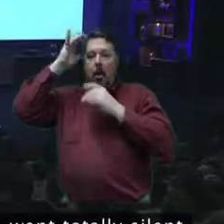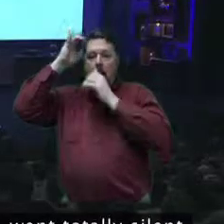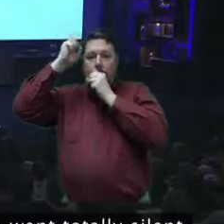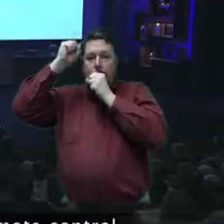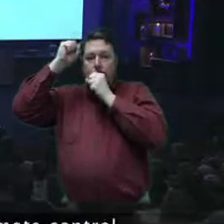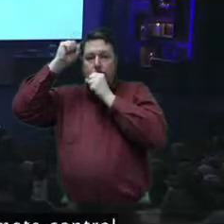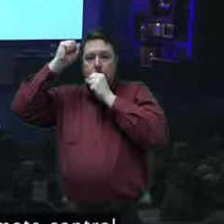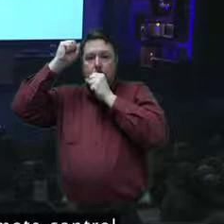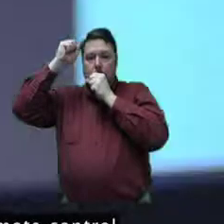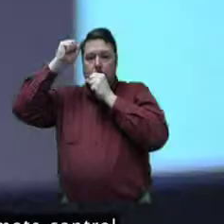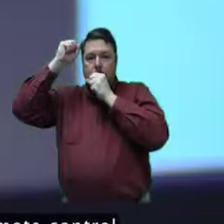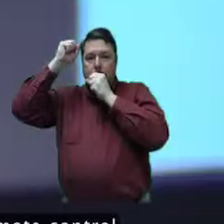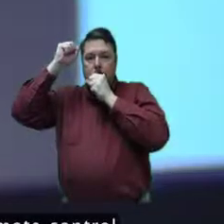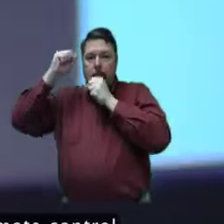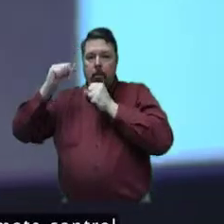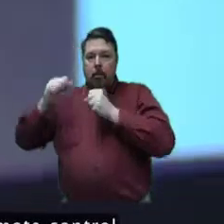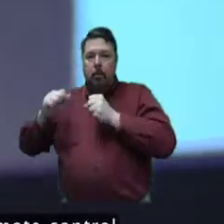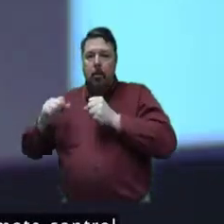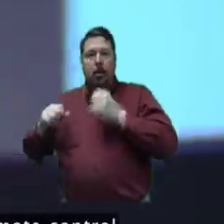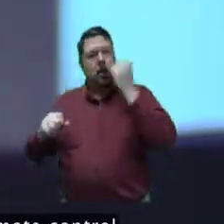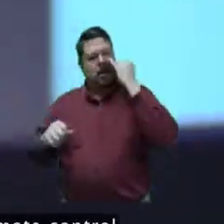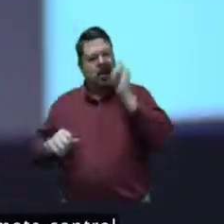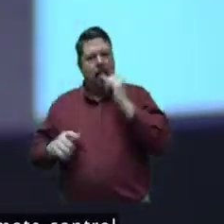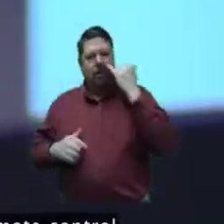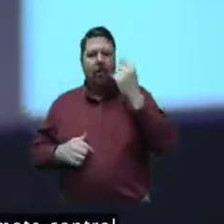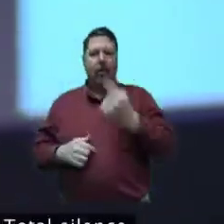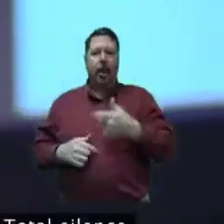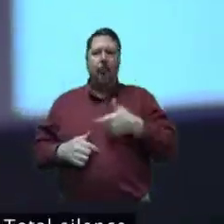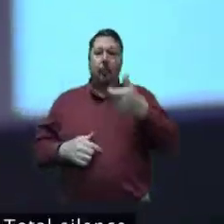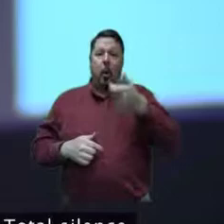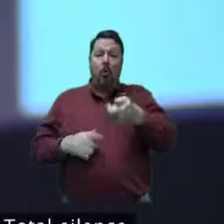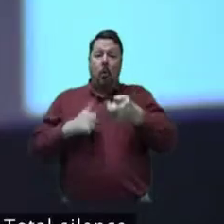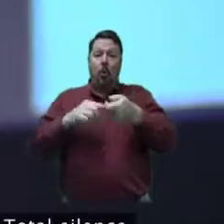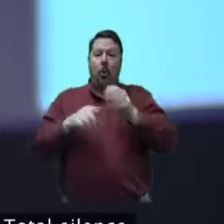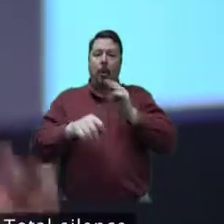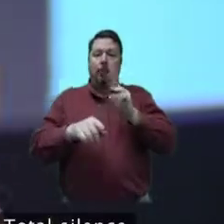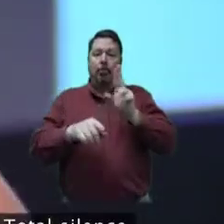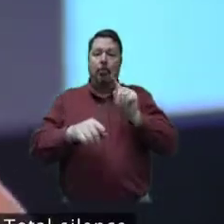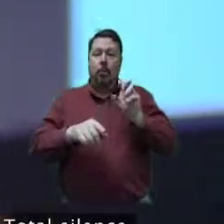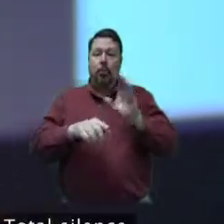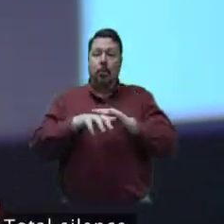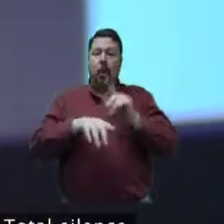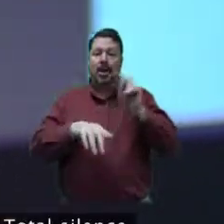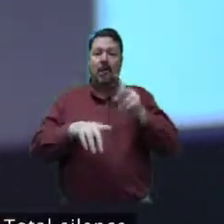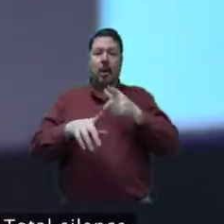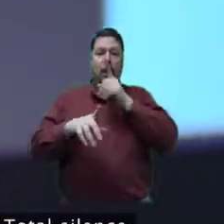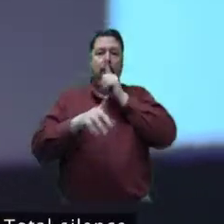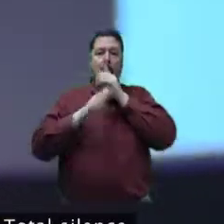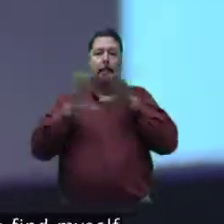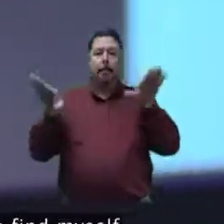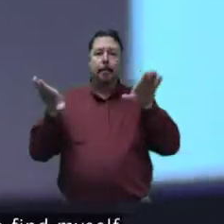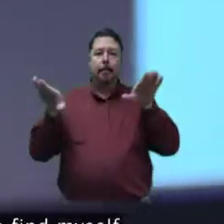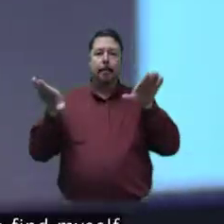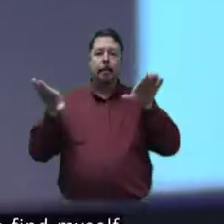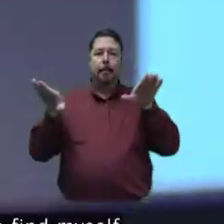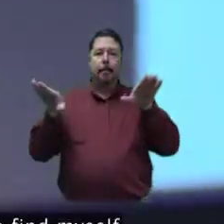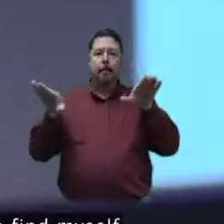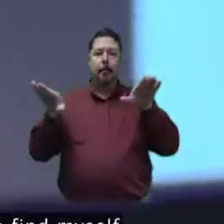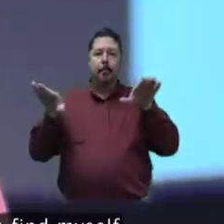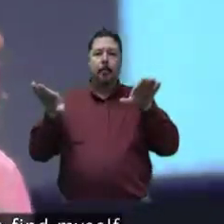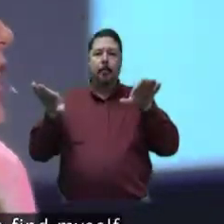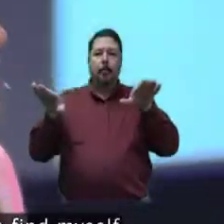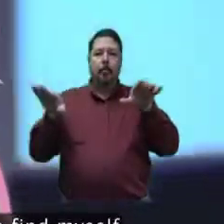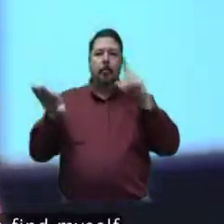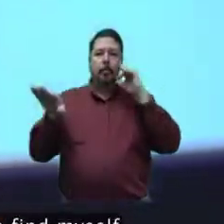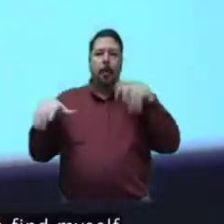totally silent. Just like someone took a remote control and pushed the mute button. Total silence. And at first